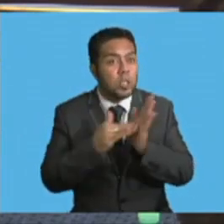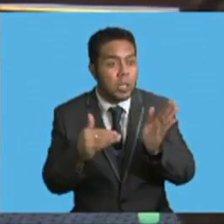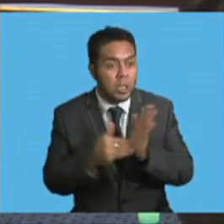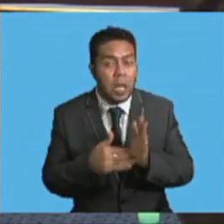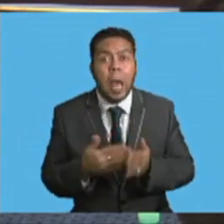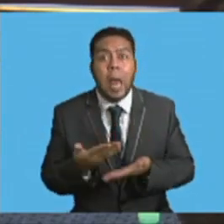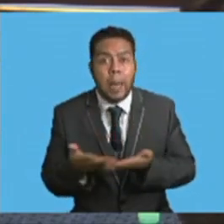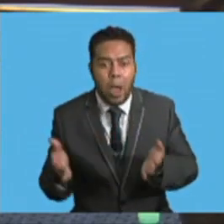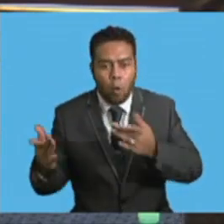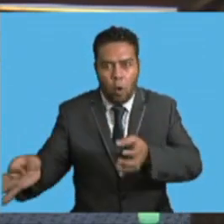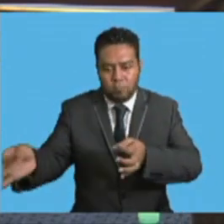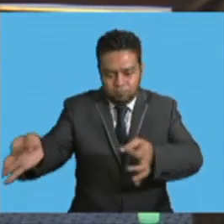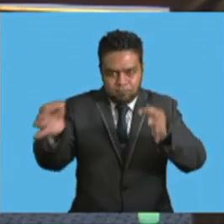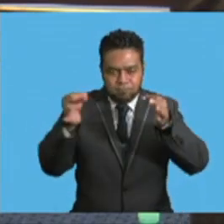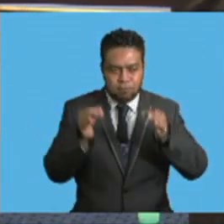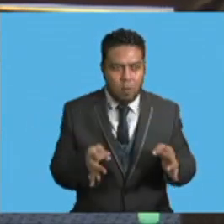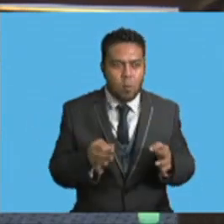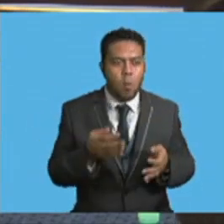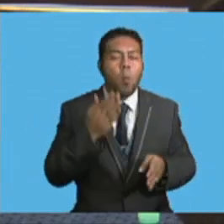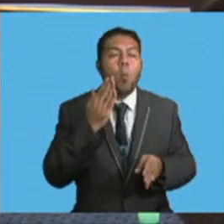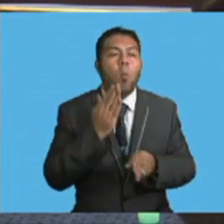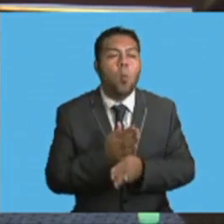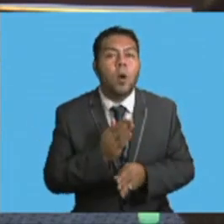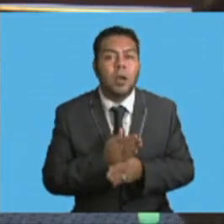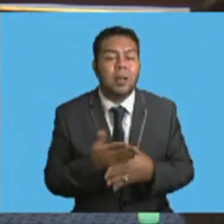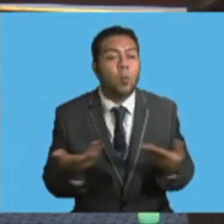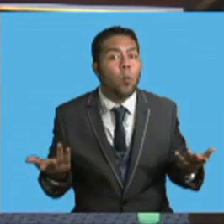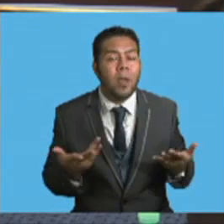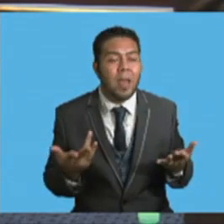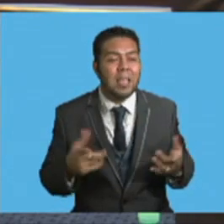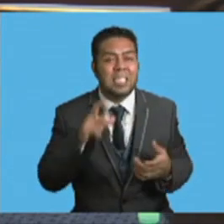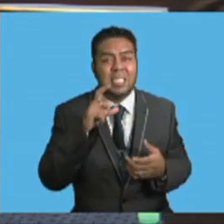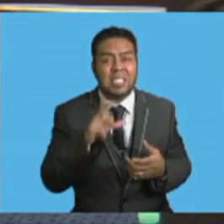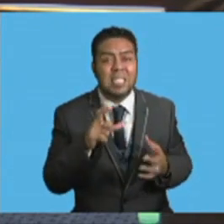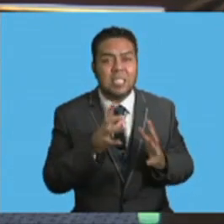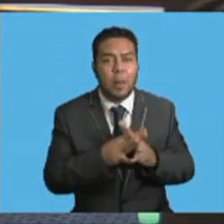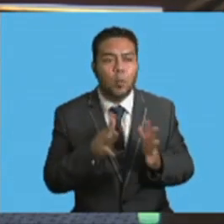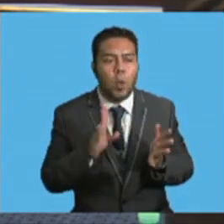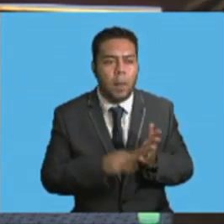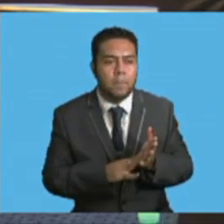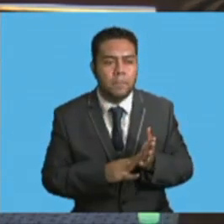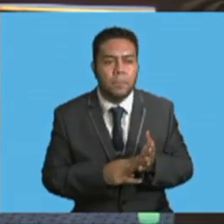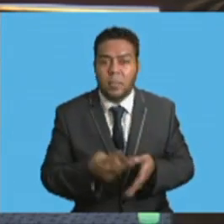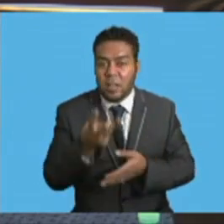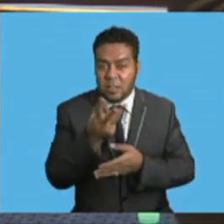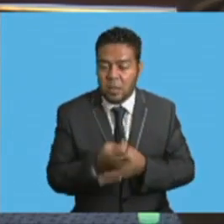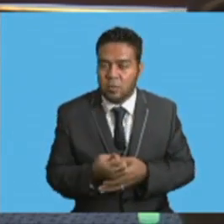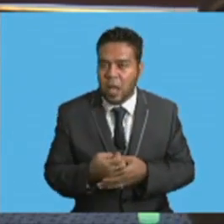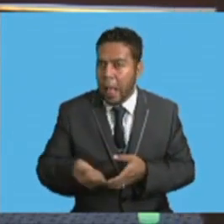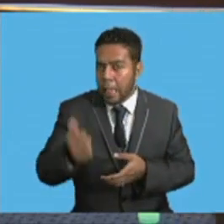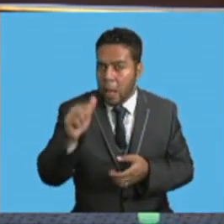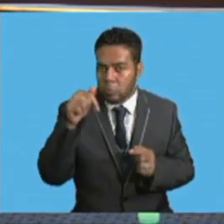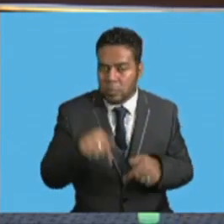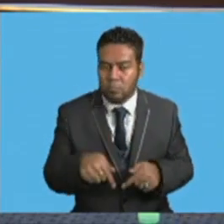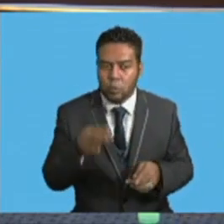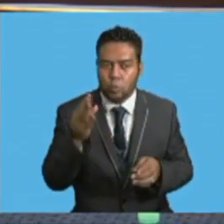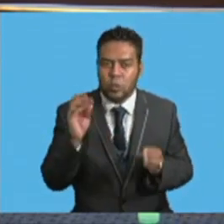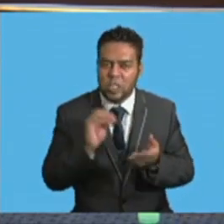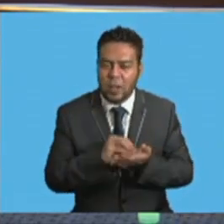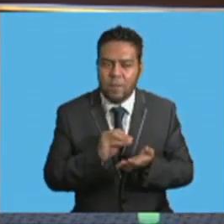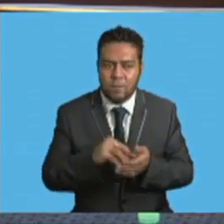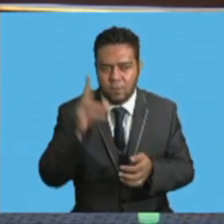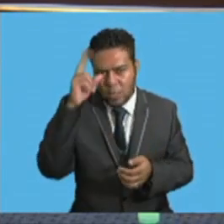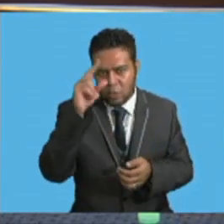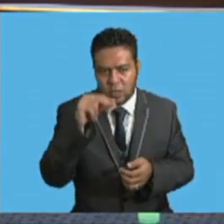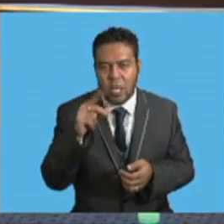in CWM Hospital, the position I formerly had, as the salary is competitive and allows him to come back and serve Fijians